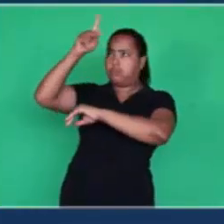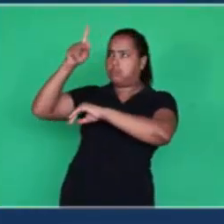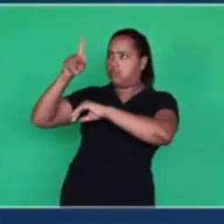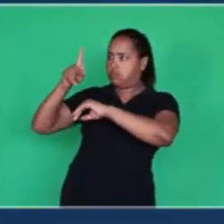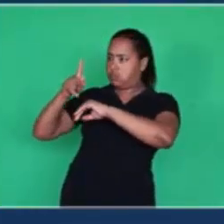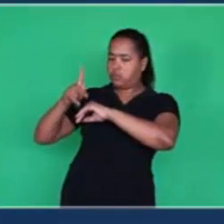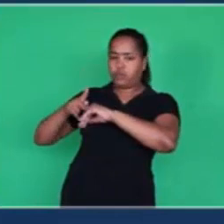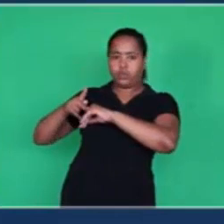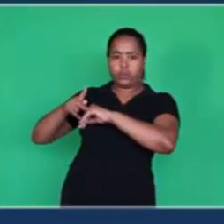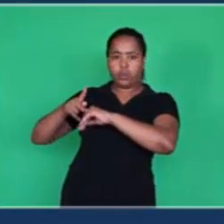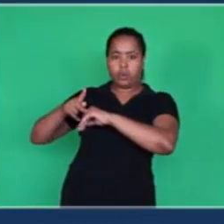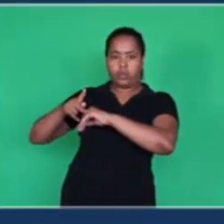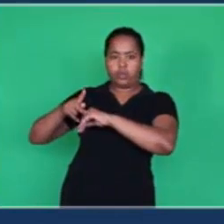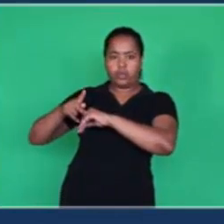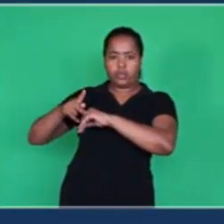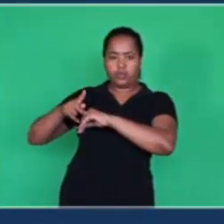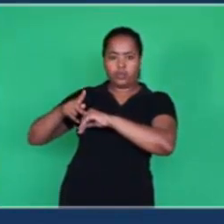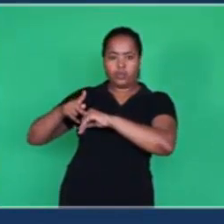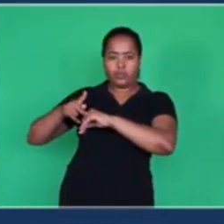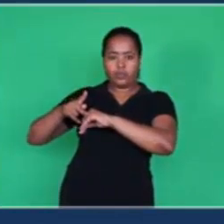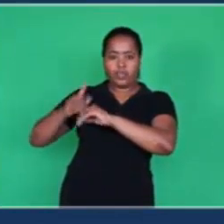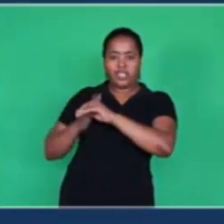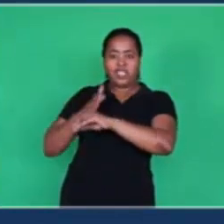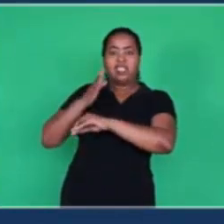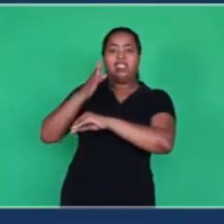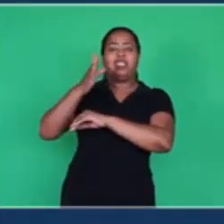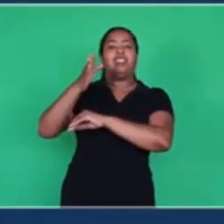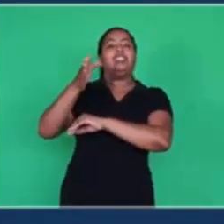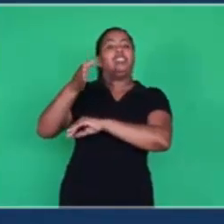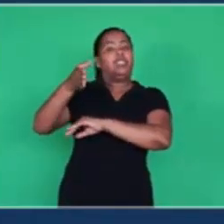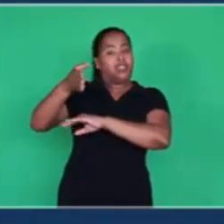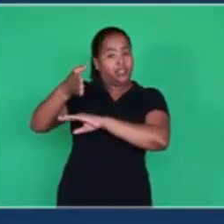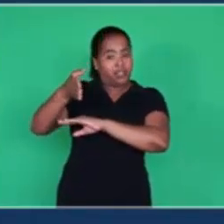with the saints, the church.